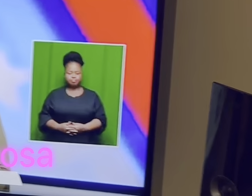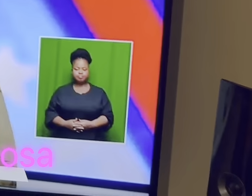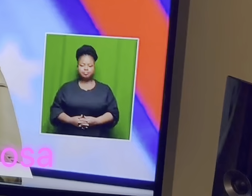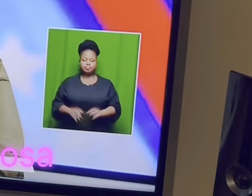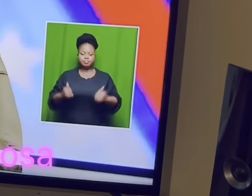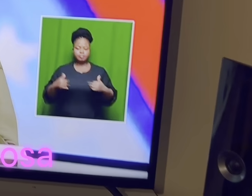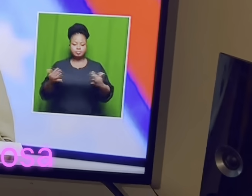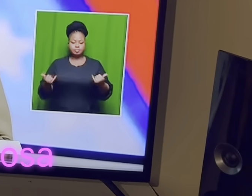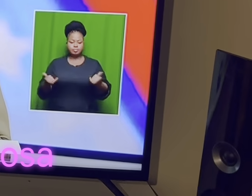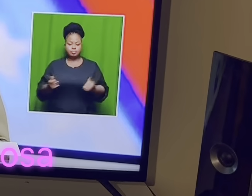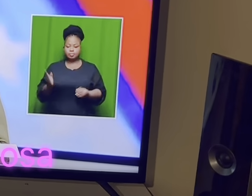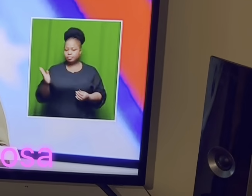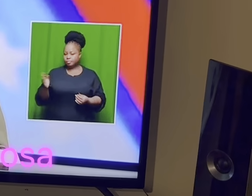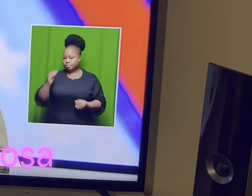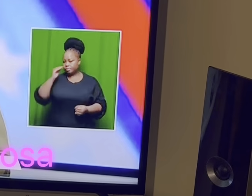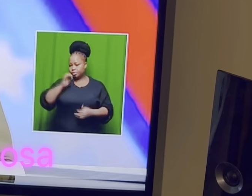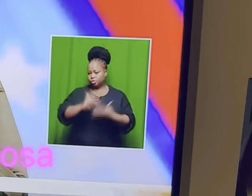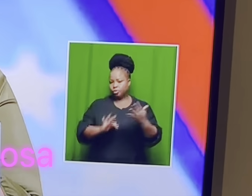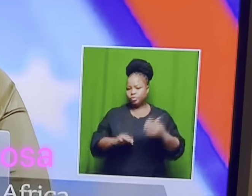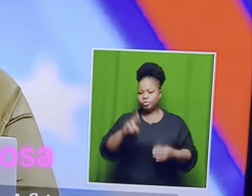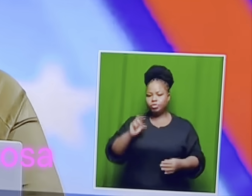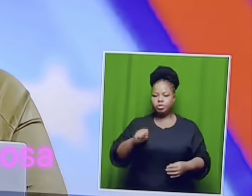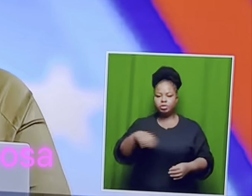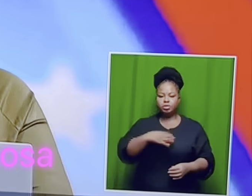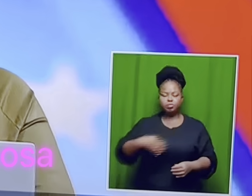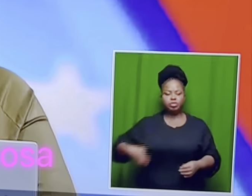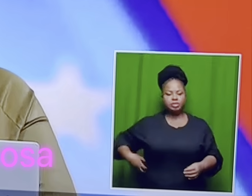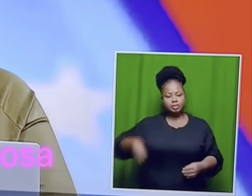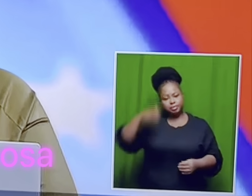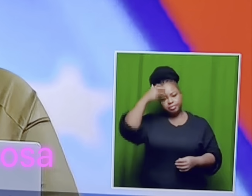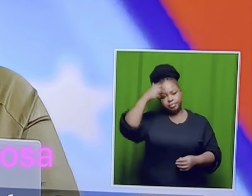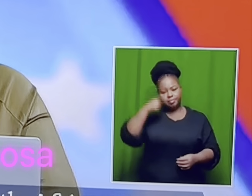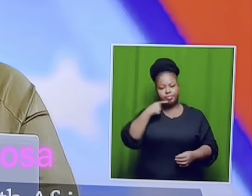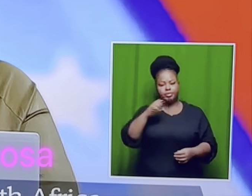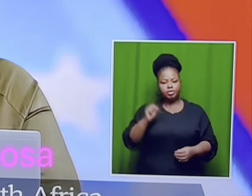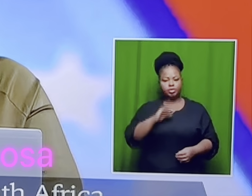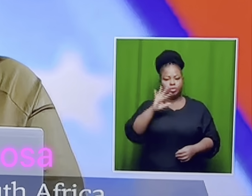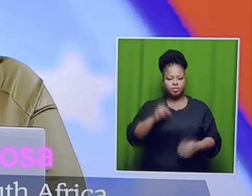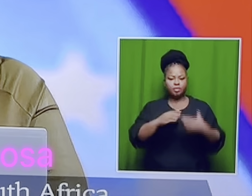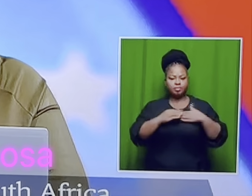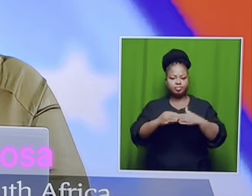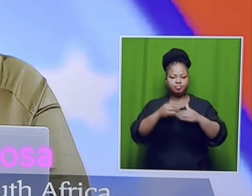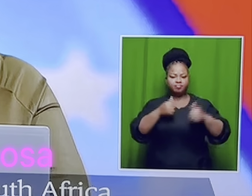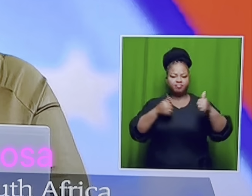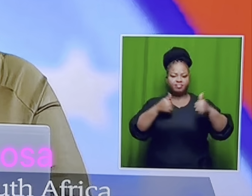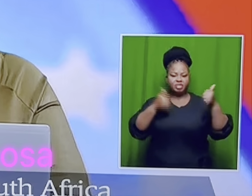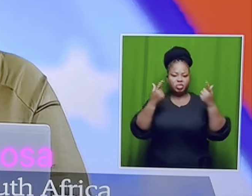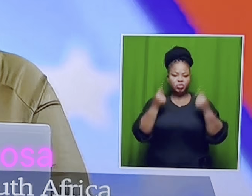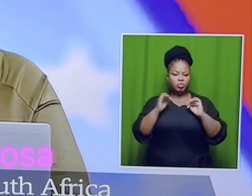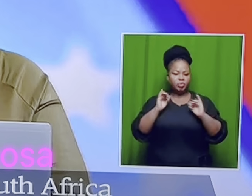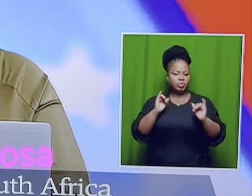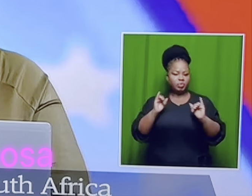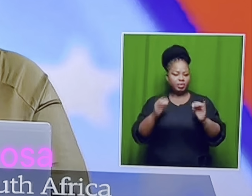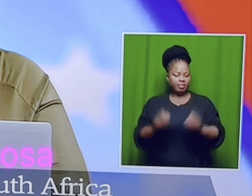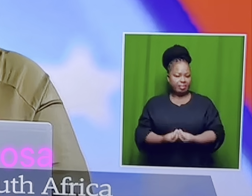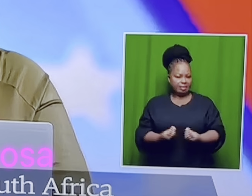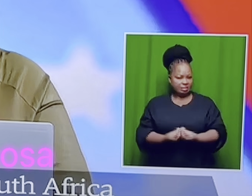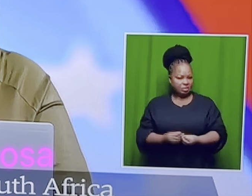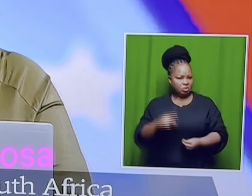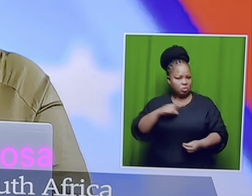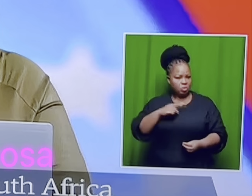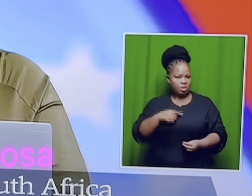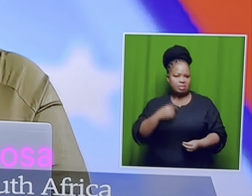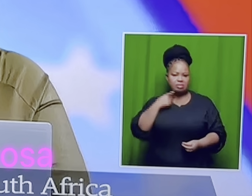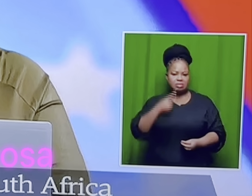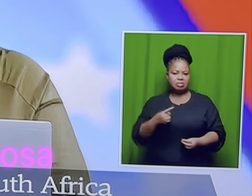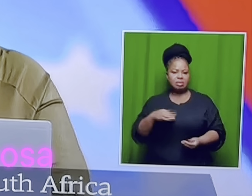And we start with this story. US President Donald Trump says that South Africa's leadership is doing some terrible things after threatening to